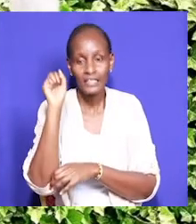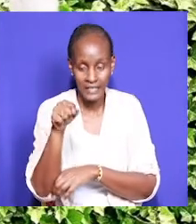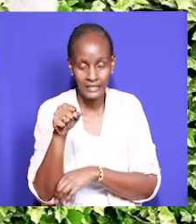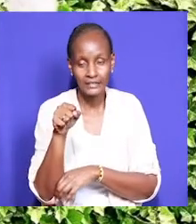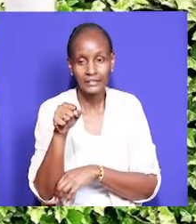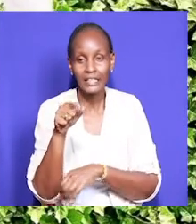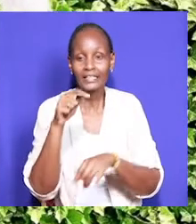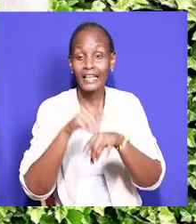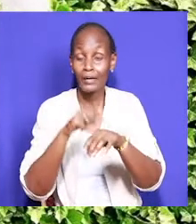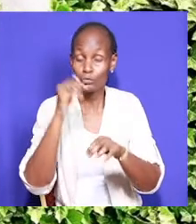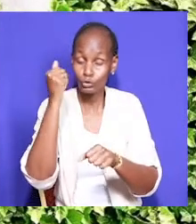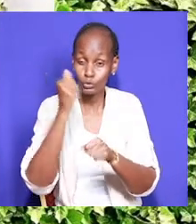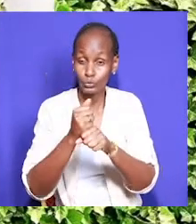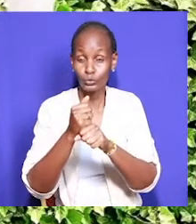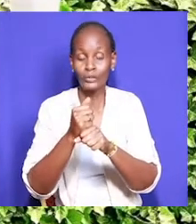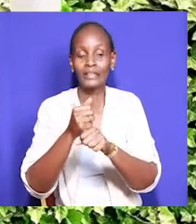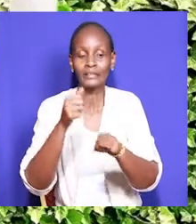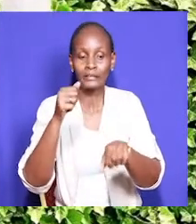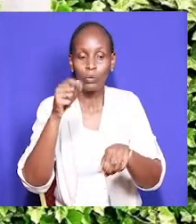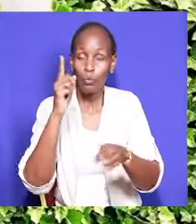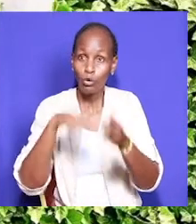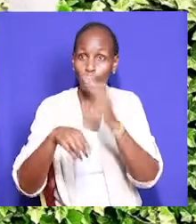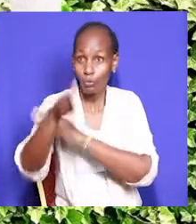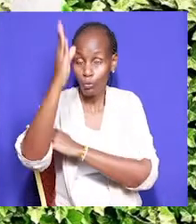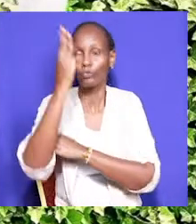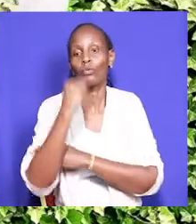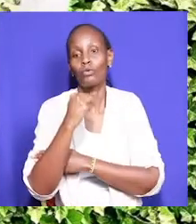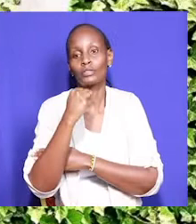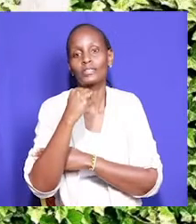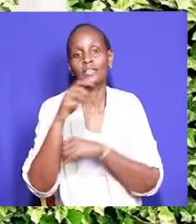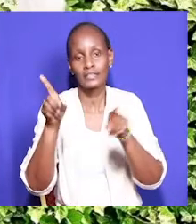we do what God wants us to do, mm-hmm. always.